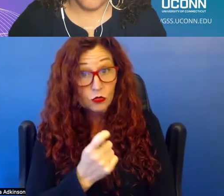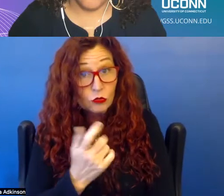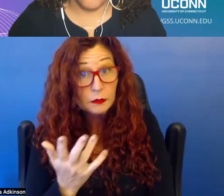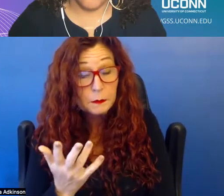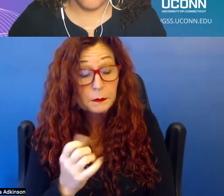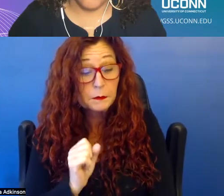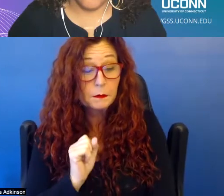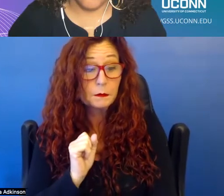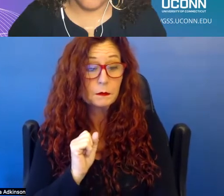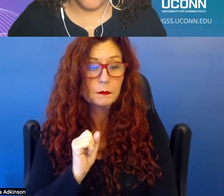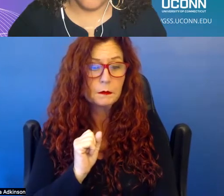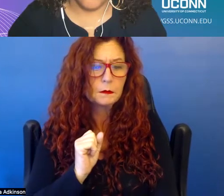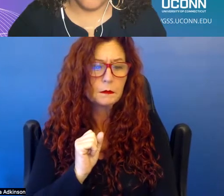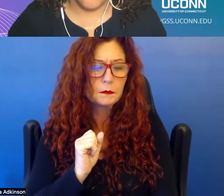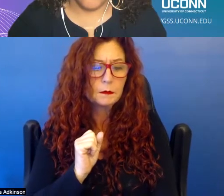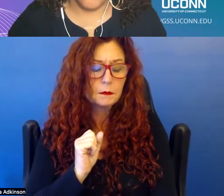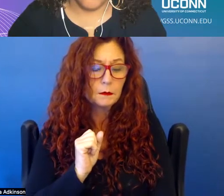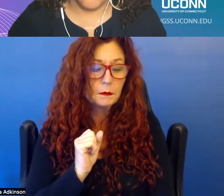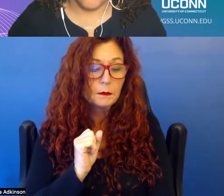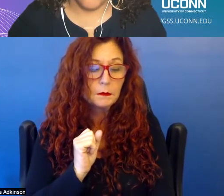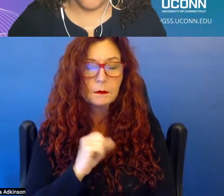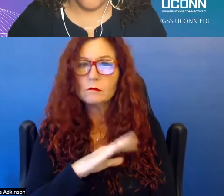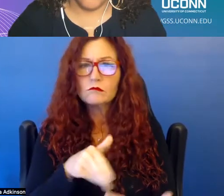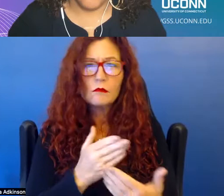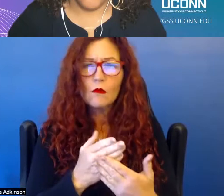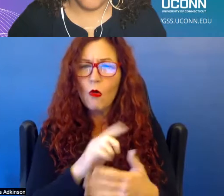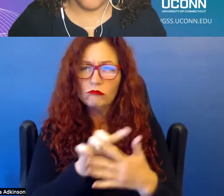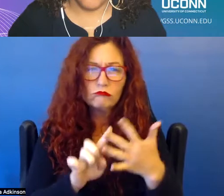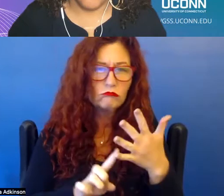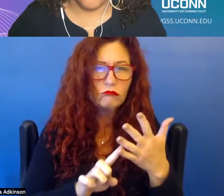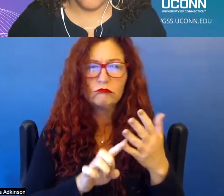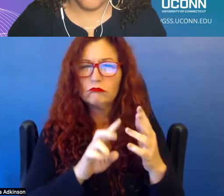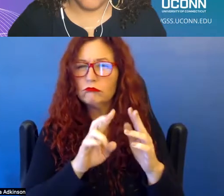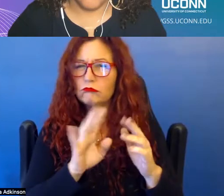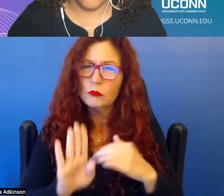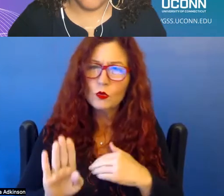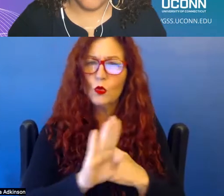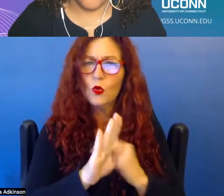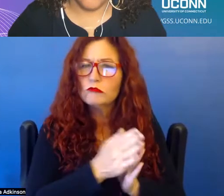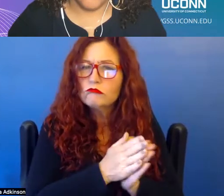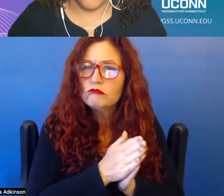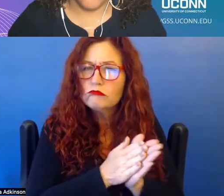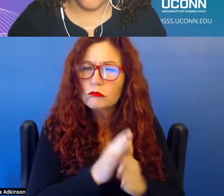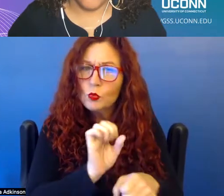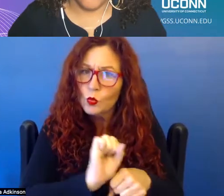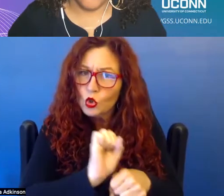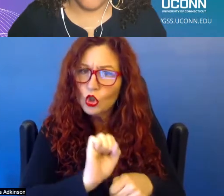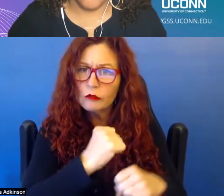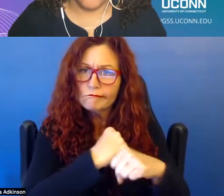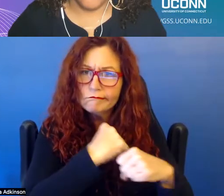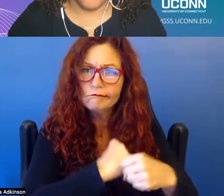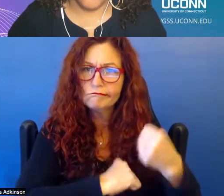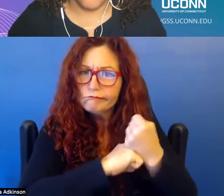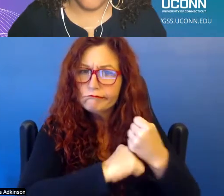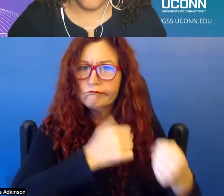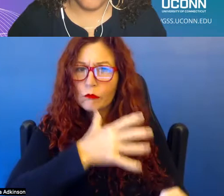these points around where your work started for you, and then